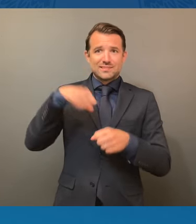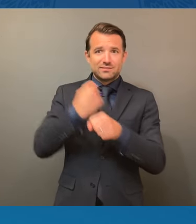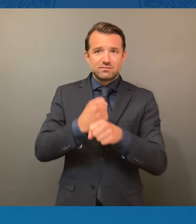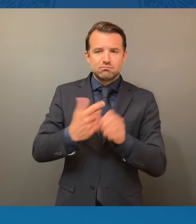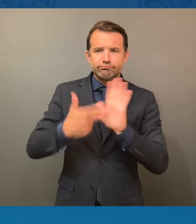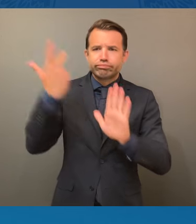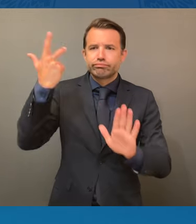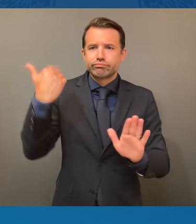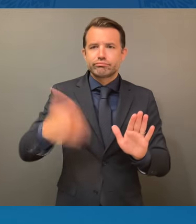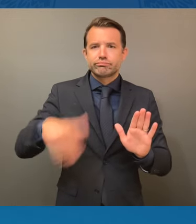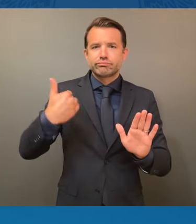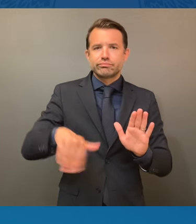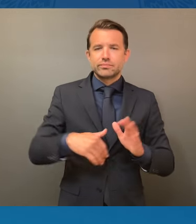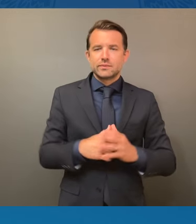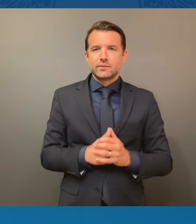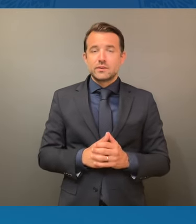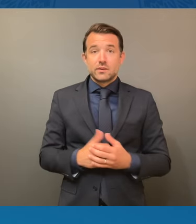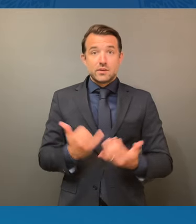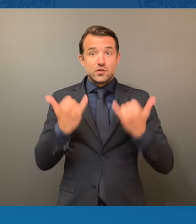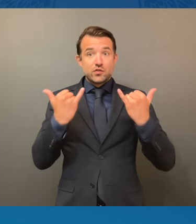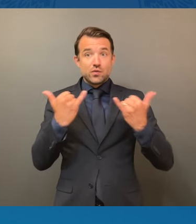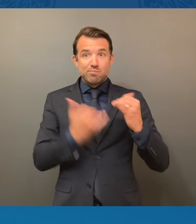our nation than people.